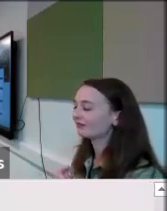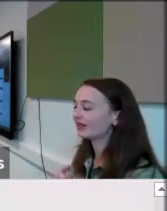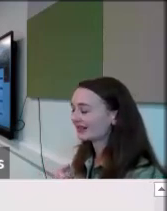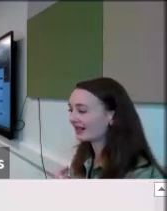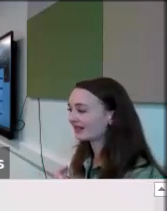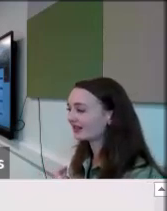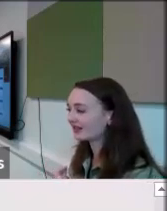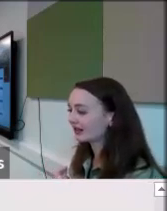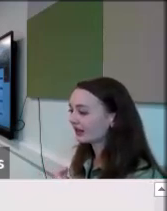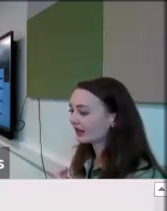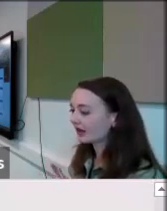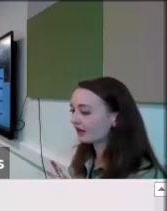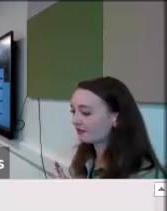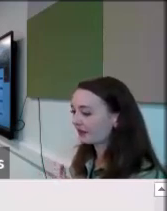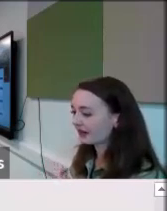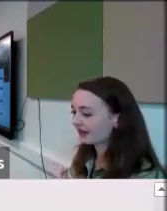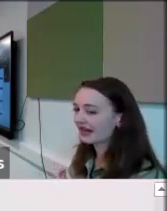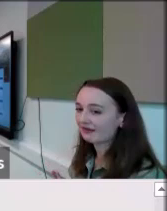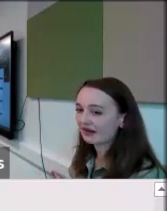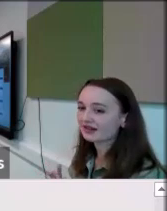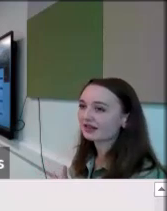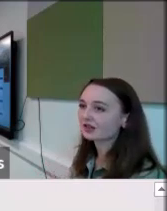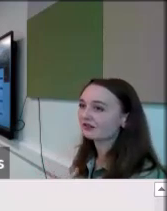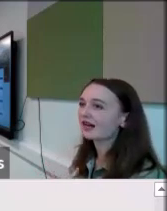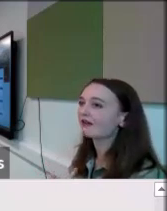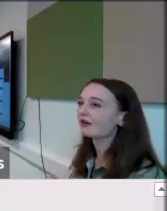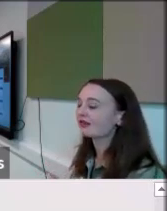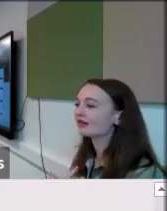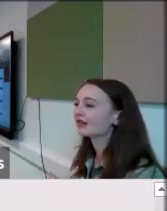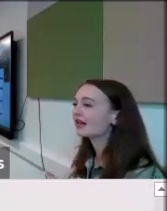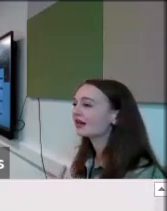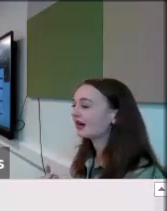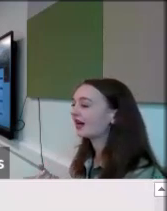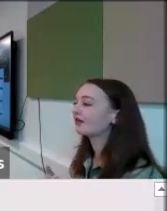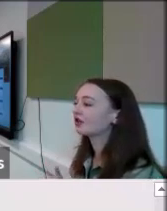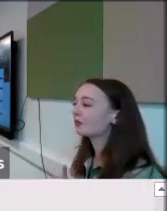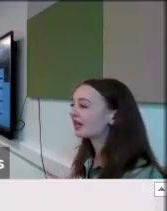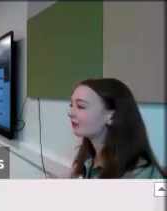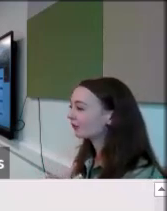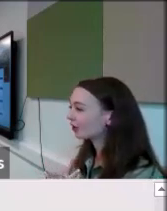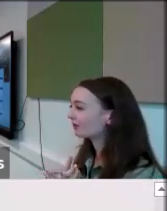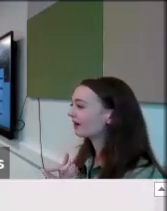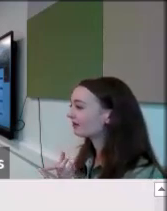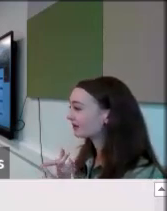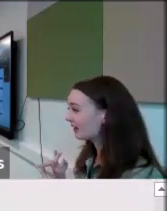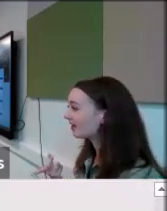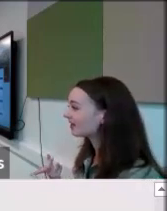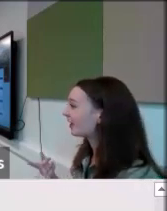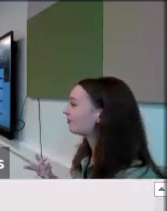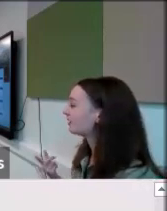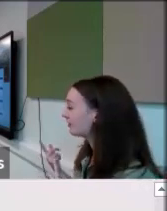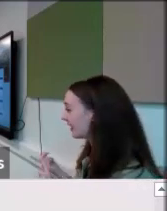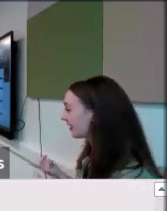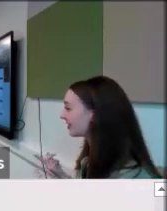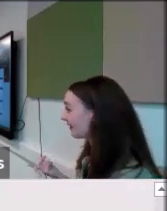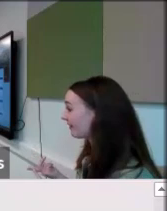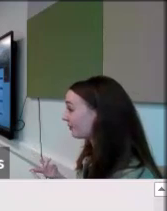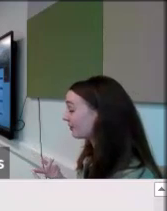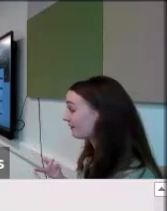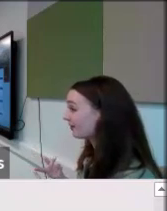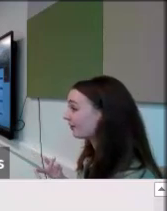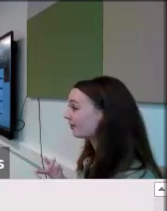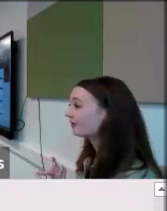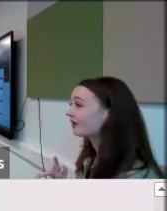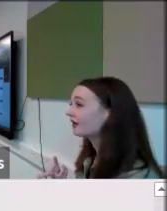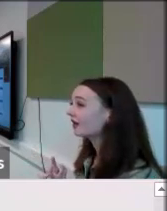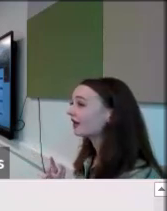is intense. The things I have access to now are things like I have a job aid for a couple of hours a week to help me do the tasks I find